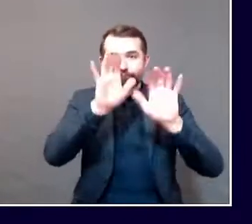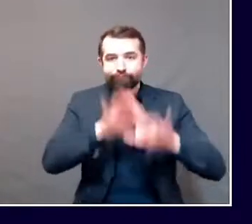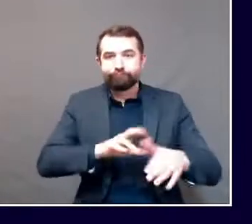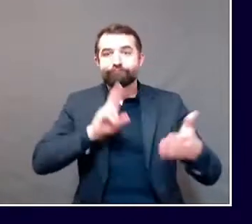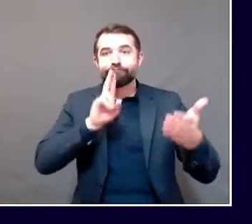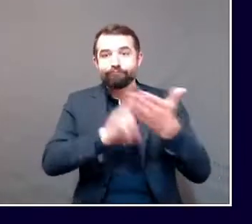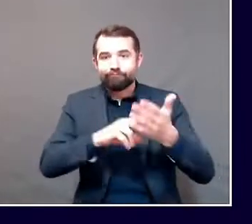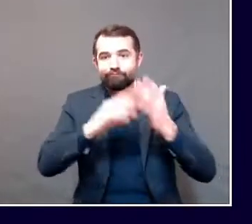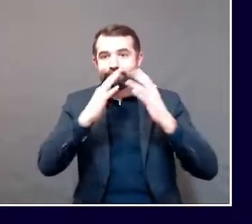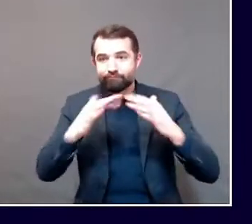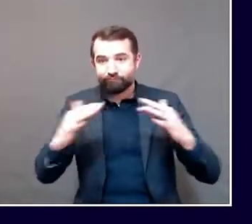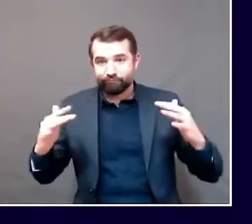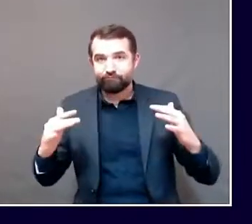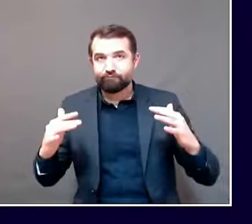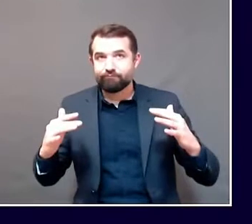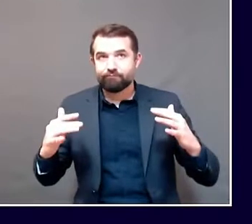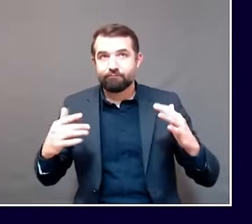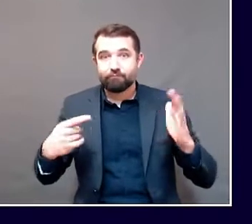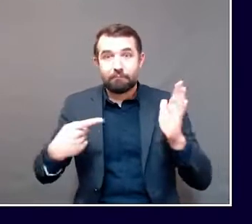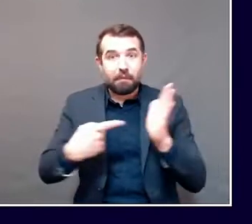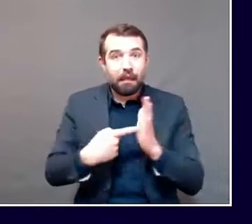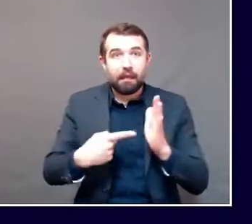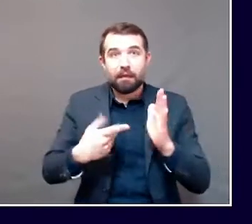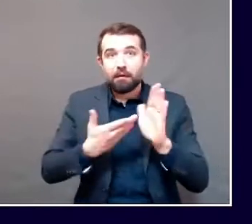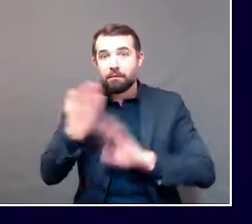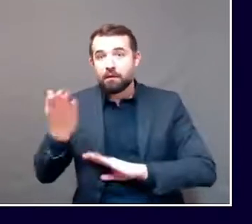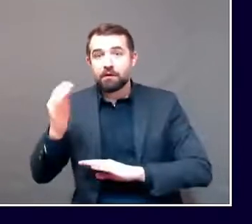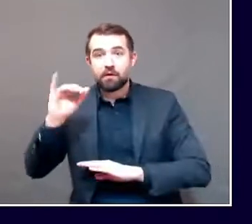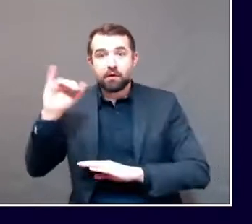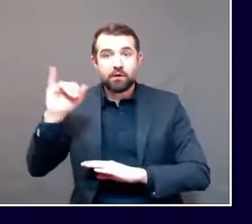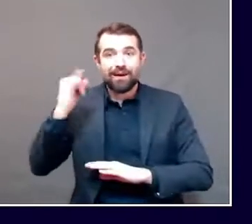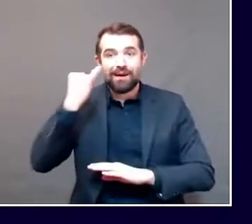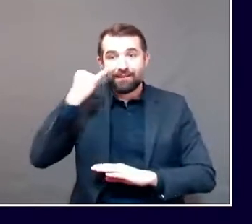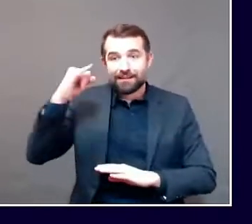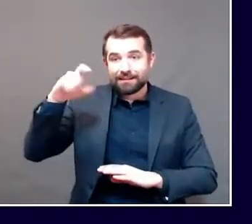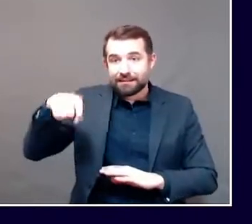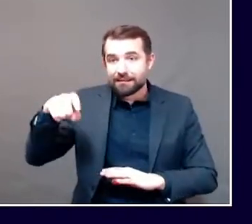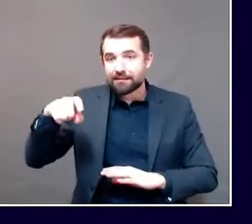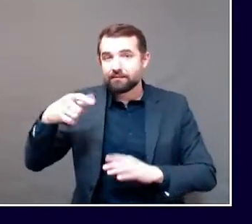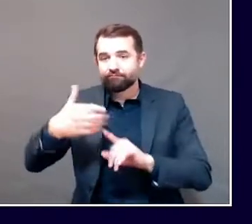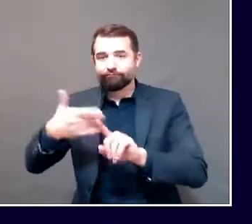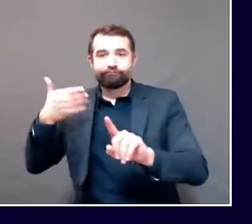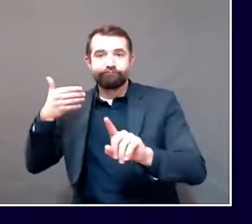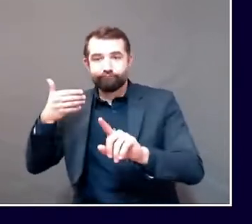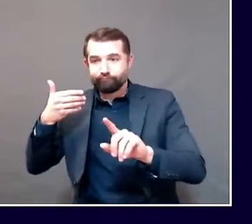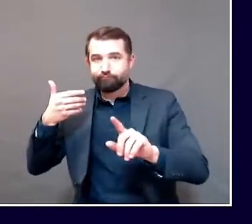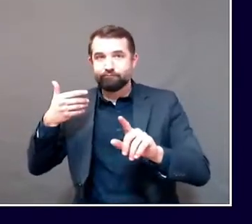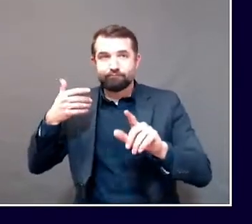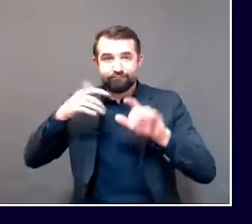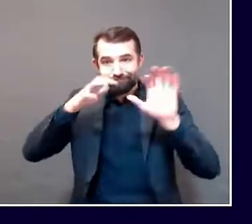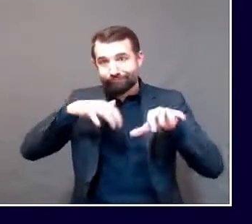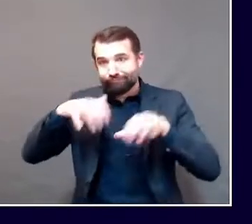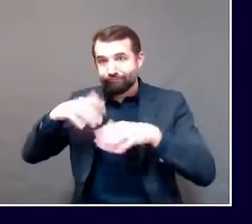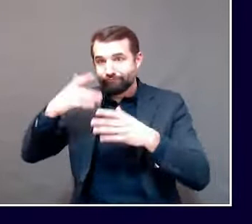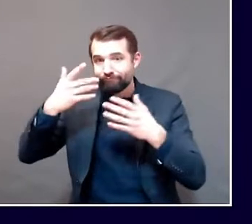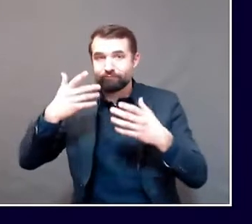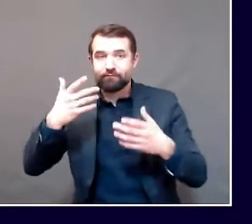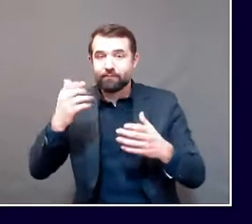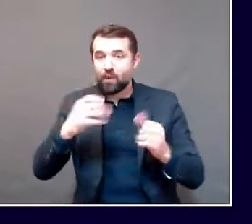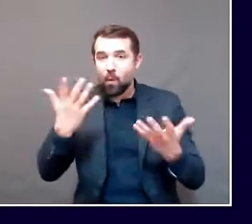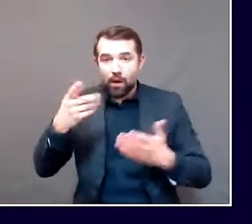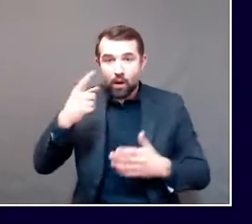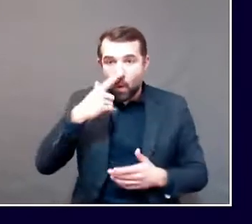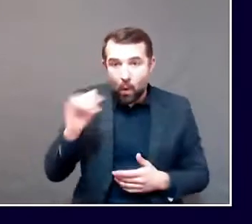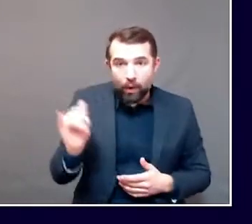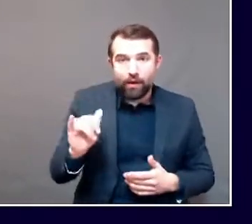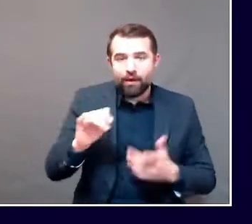be necessary in advance, but I'm not sure about that one, how that module will work. I don't want to oversell this. This